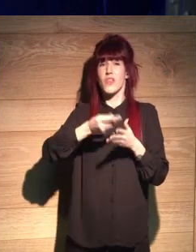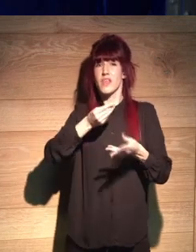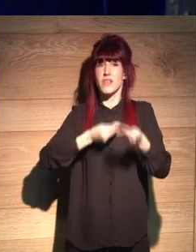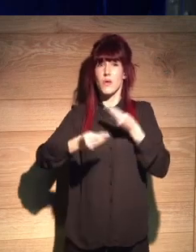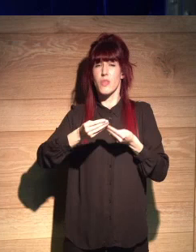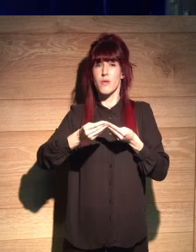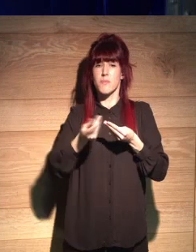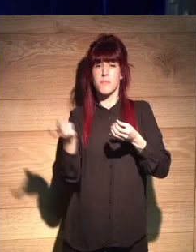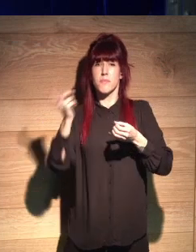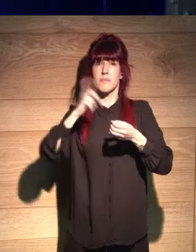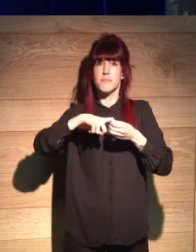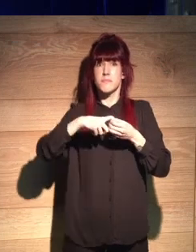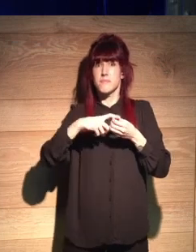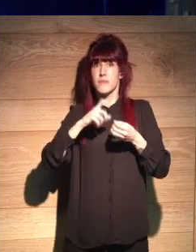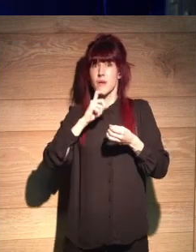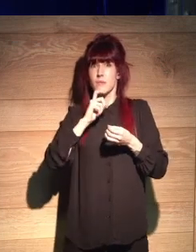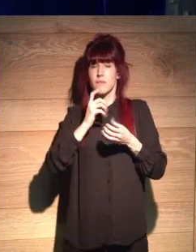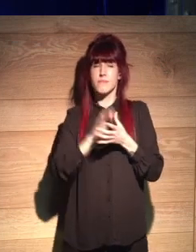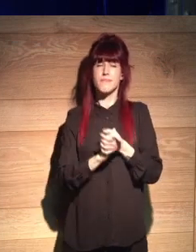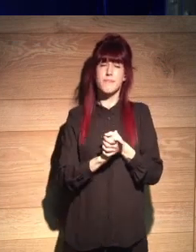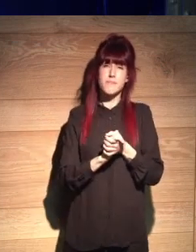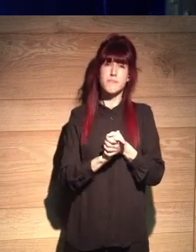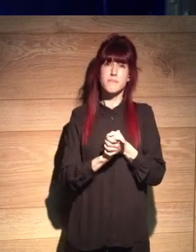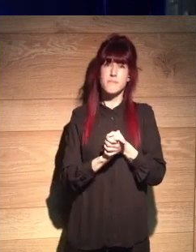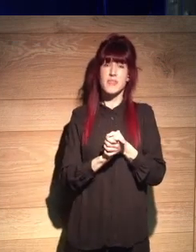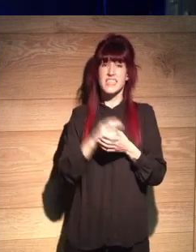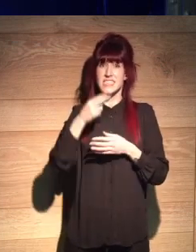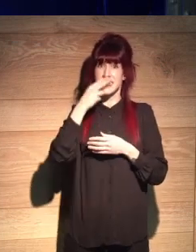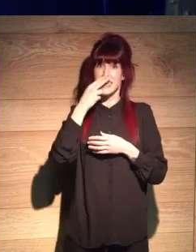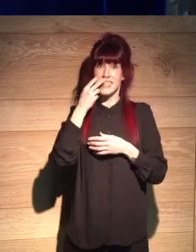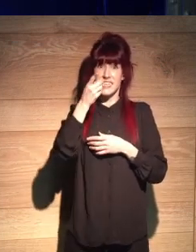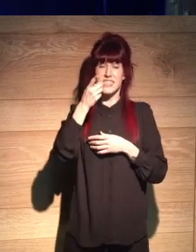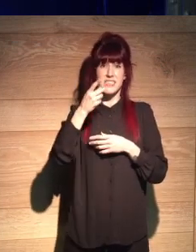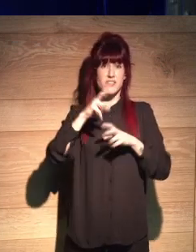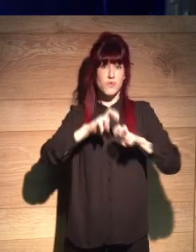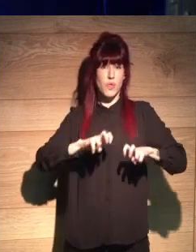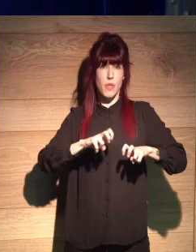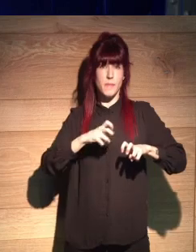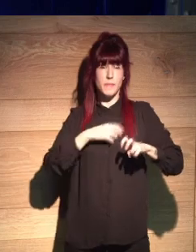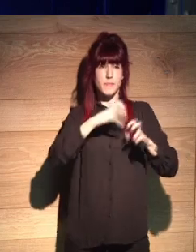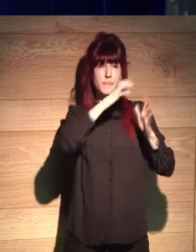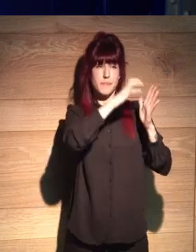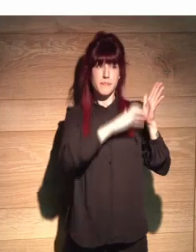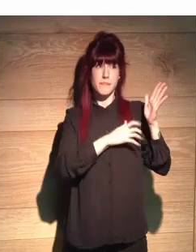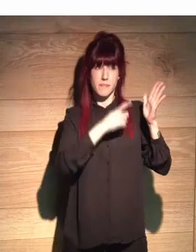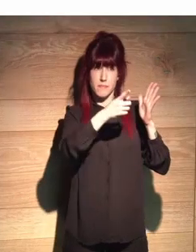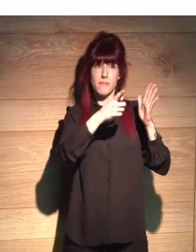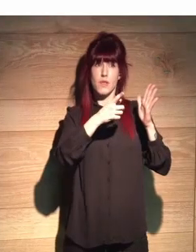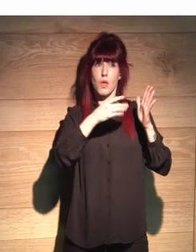keen to read this study that was made by Boston Consulting Group. And it's a